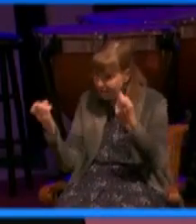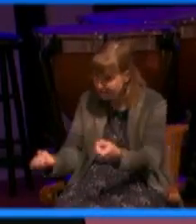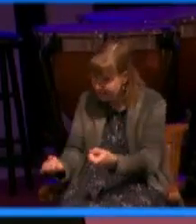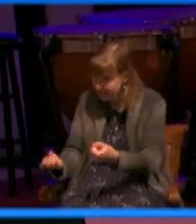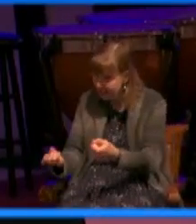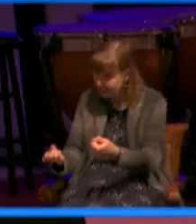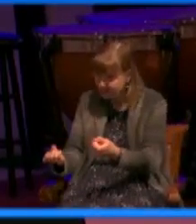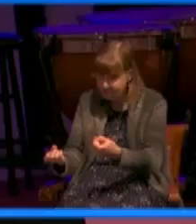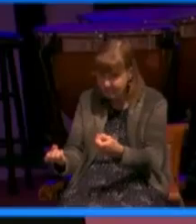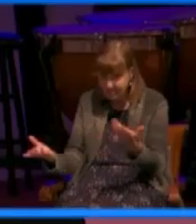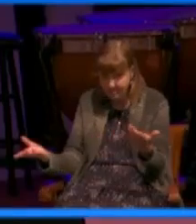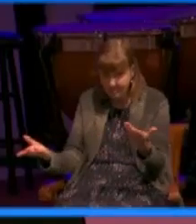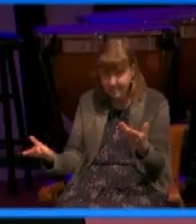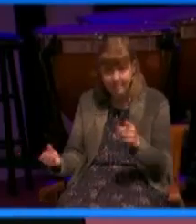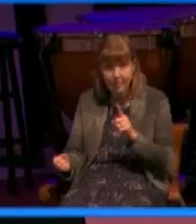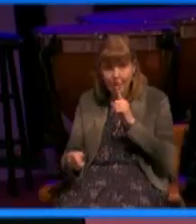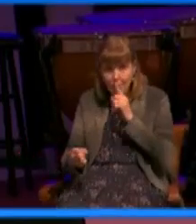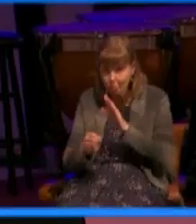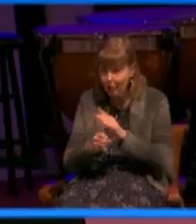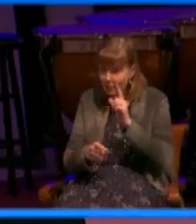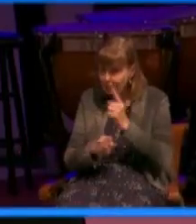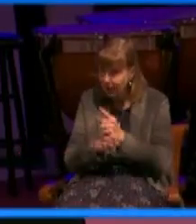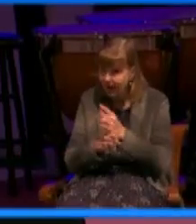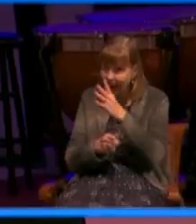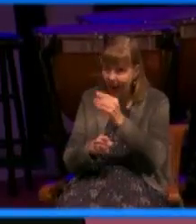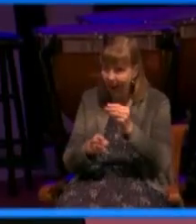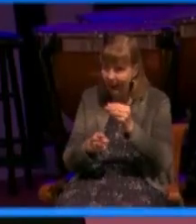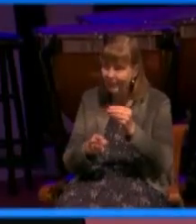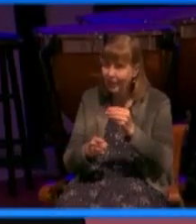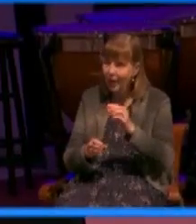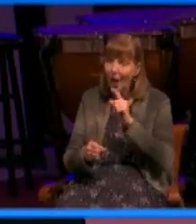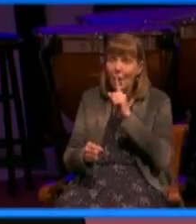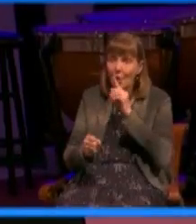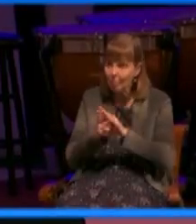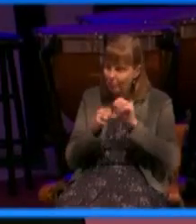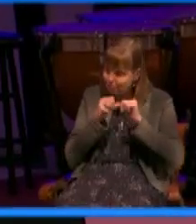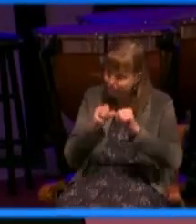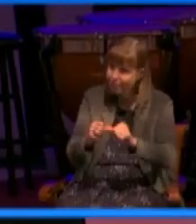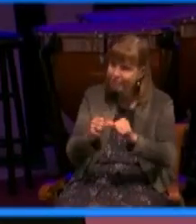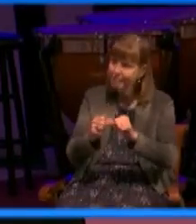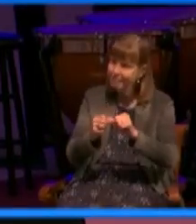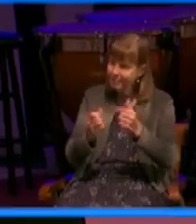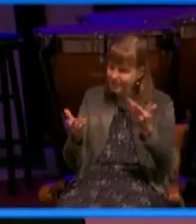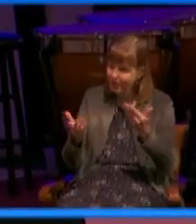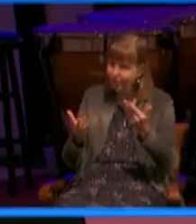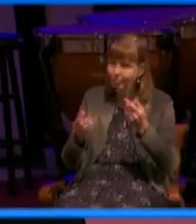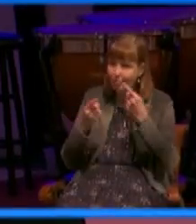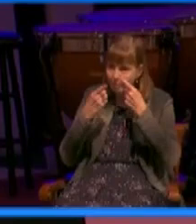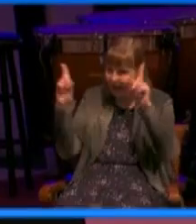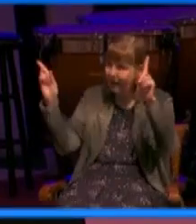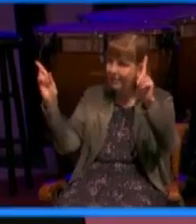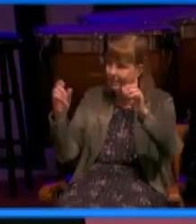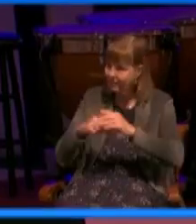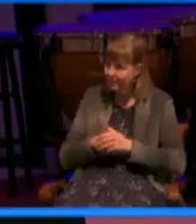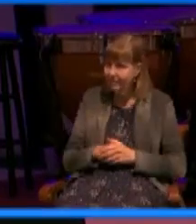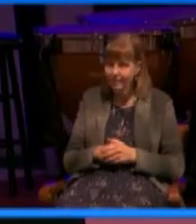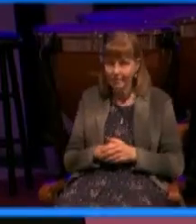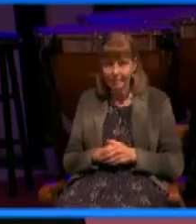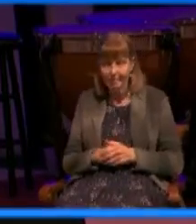Almighty. He is God Almighty. He is about to tell Abraham, you're going to have